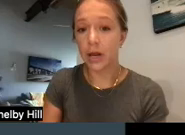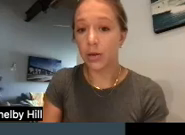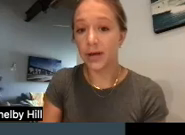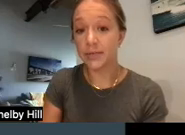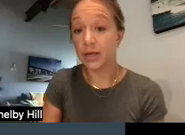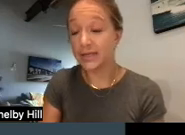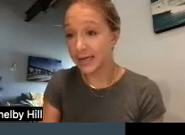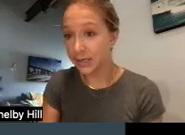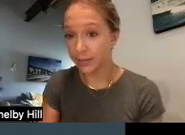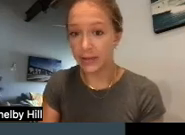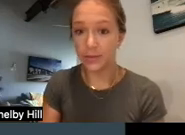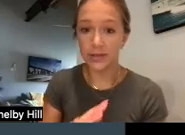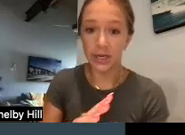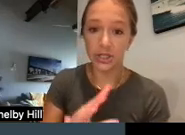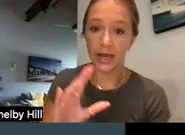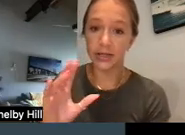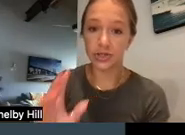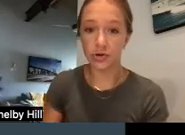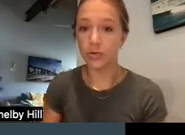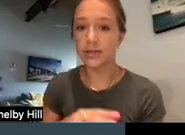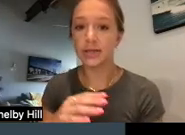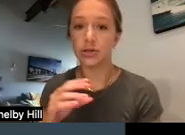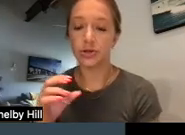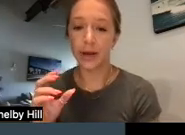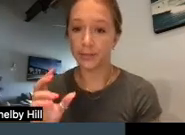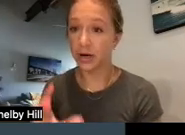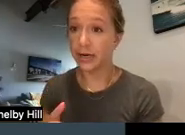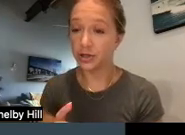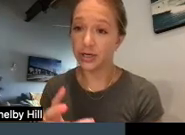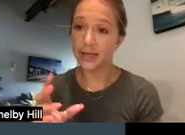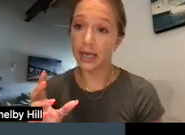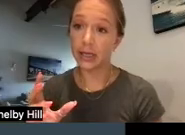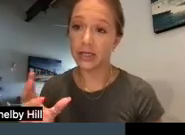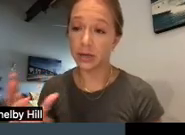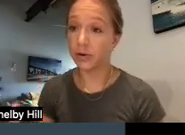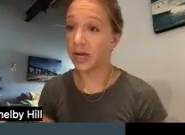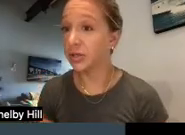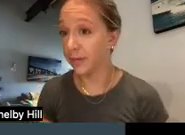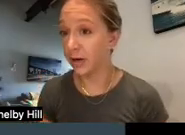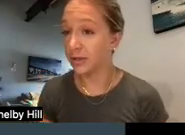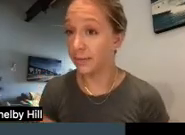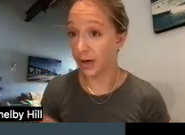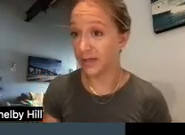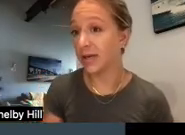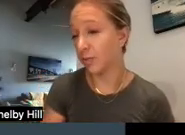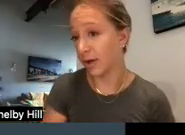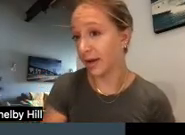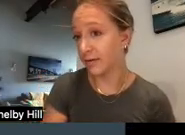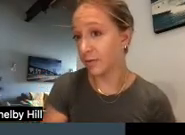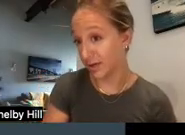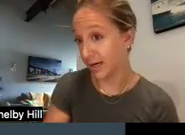same medical possibilities as hearing people, such as strokes and traumatic brain injuries that can lead to communication impairments